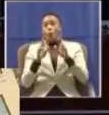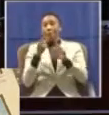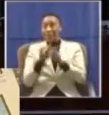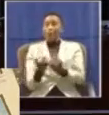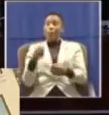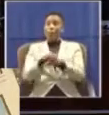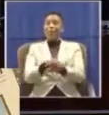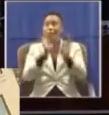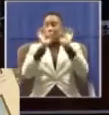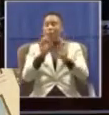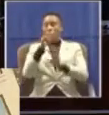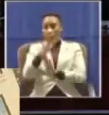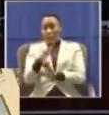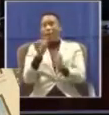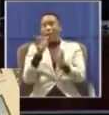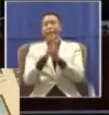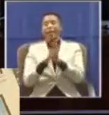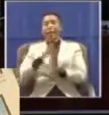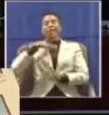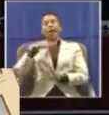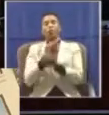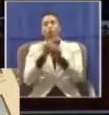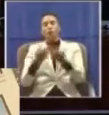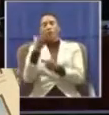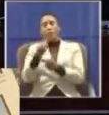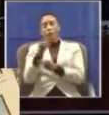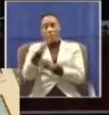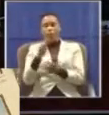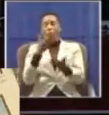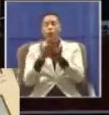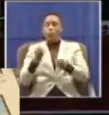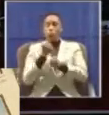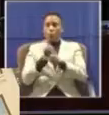and that there will be sufficient resources to be effective in reducing the